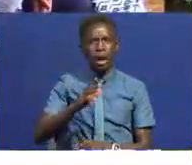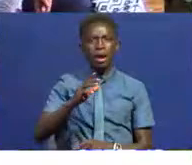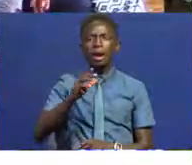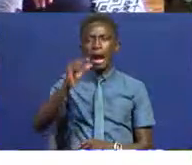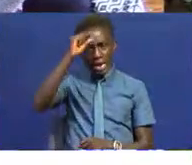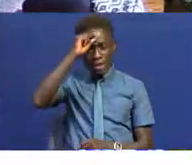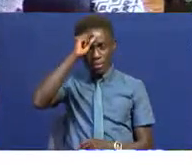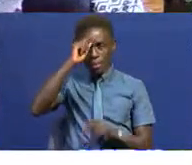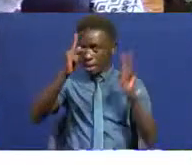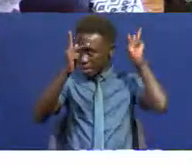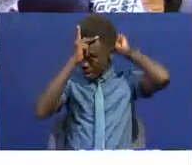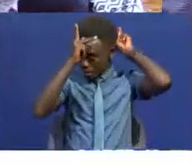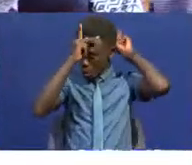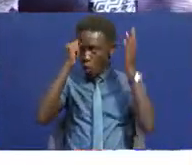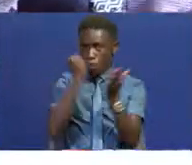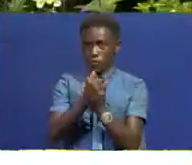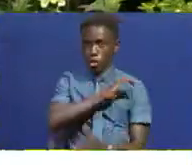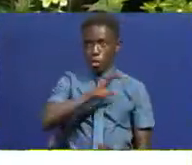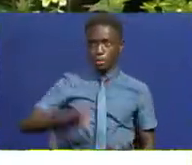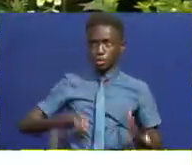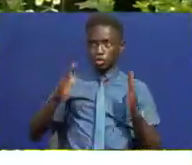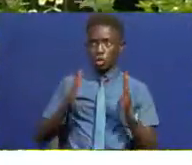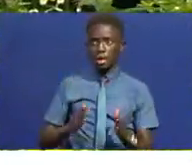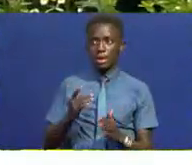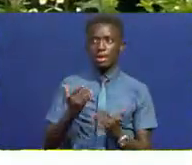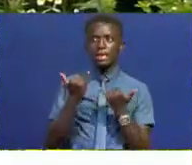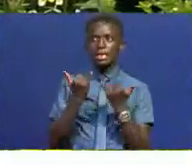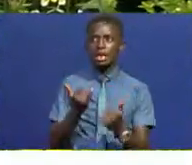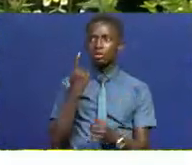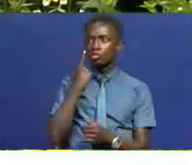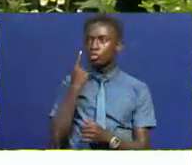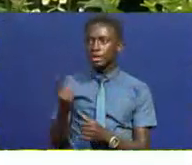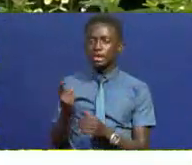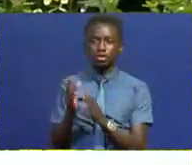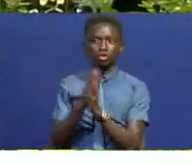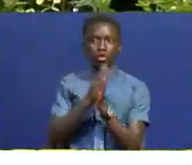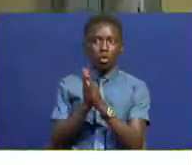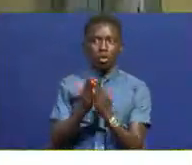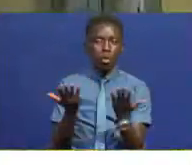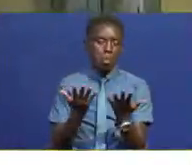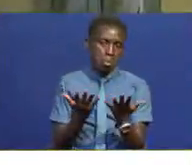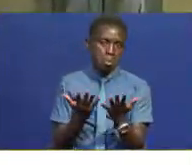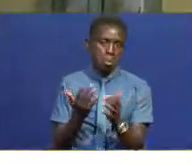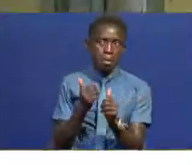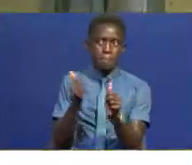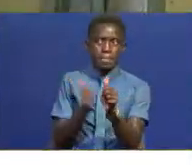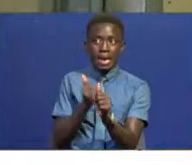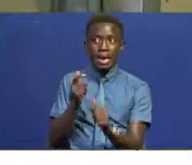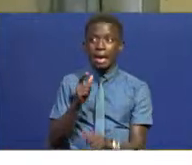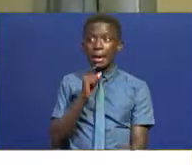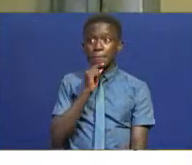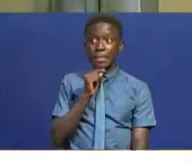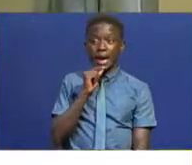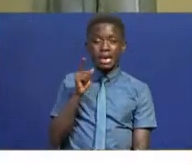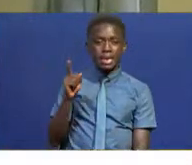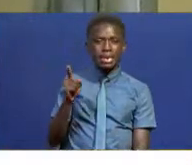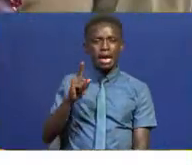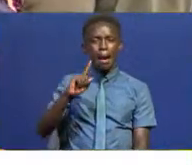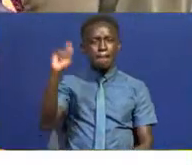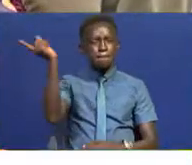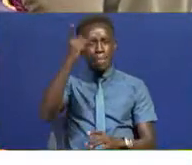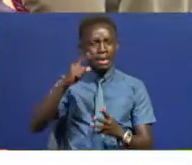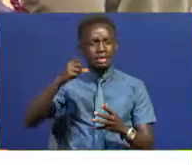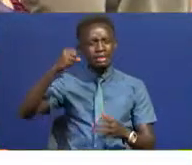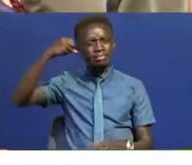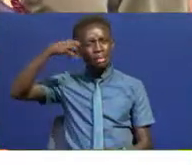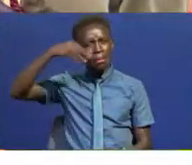temporarily halted after the body of a man was discovered behind the county offices. The man is alleged to have been electrocuted as he